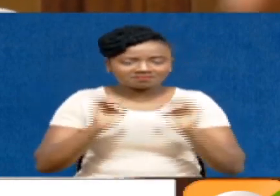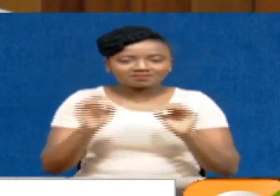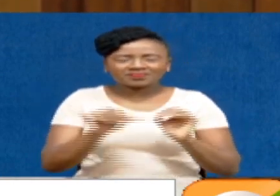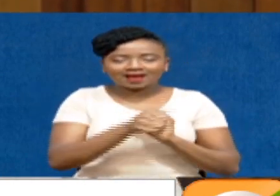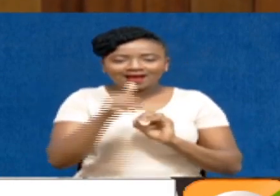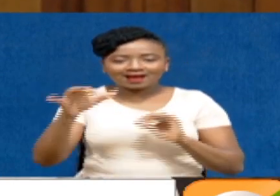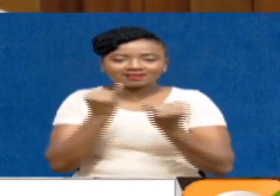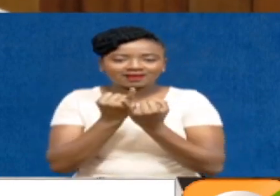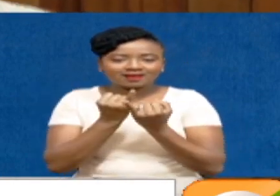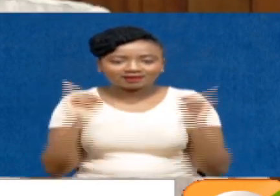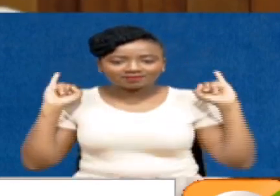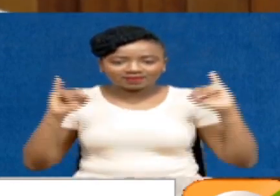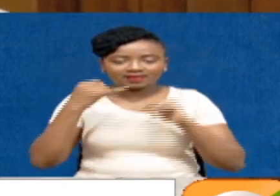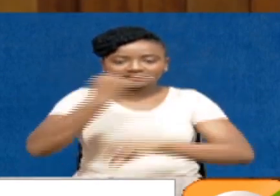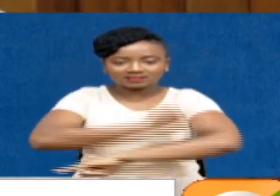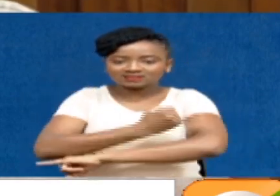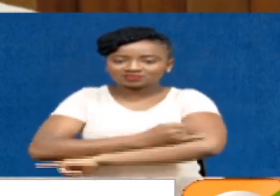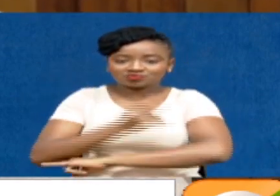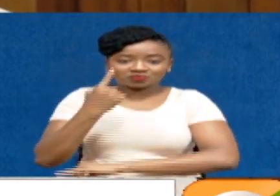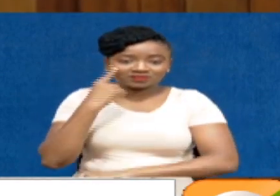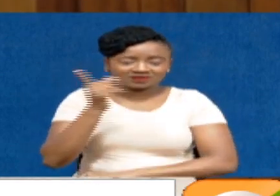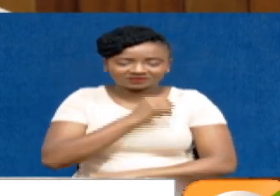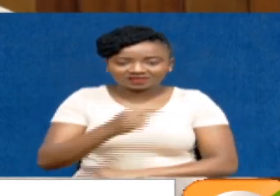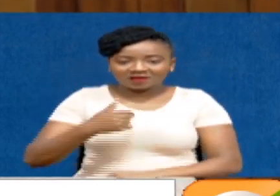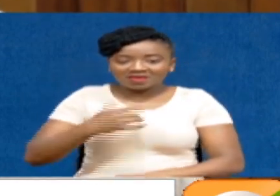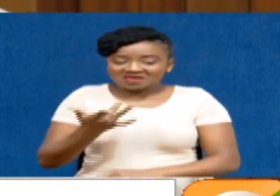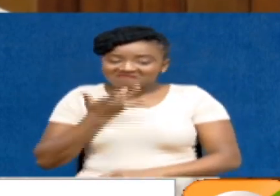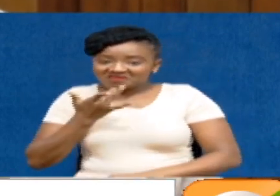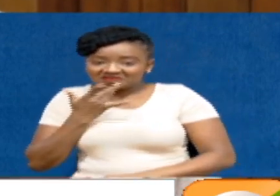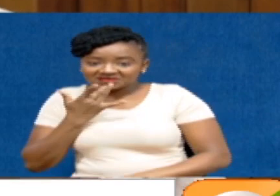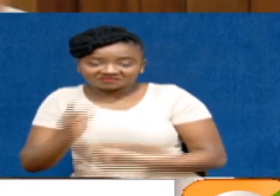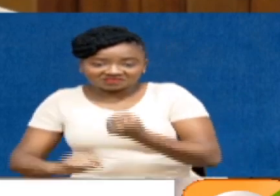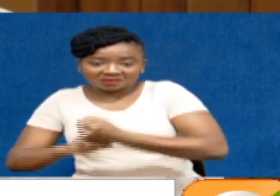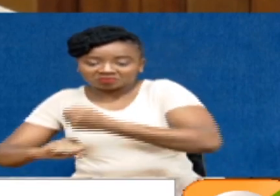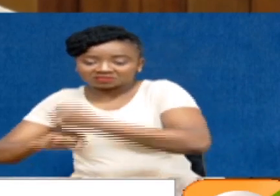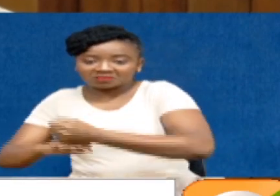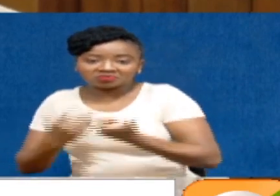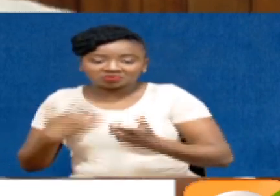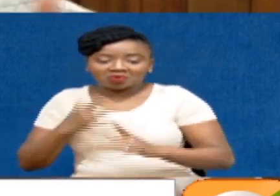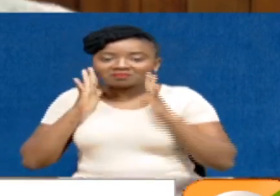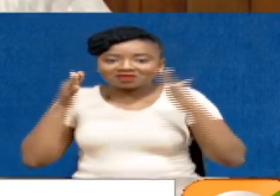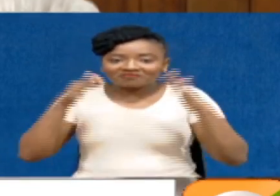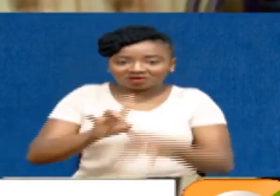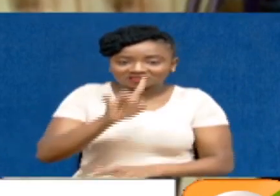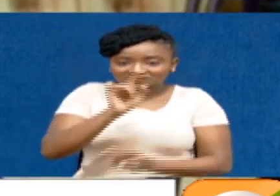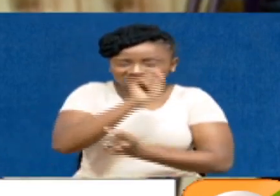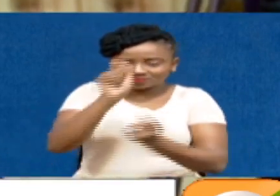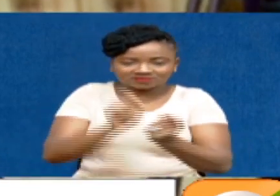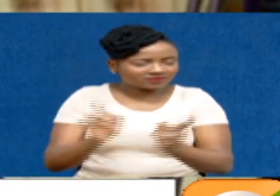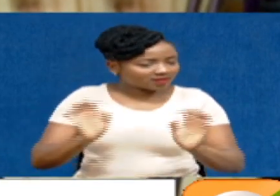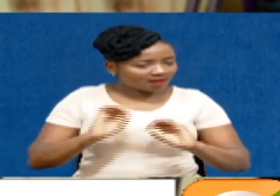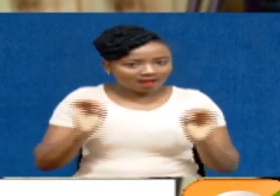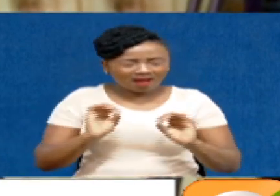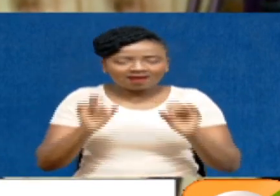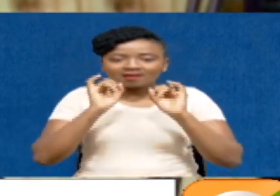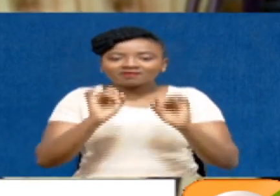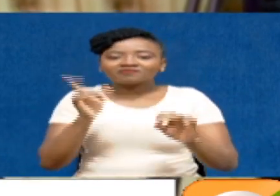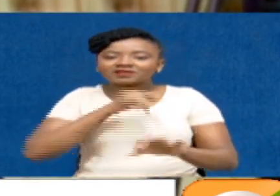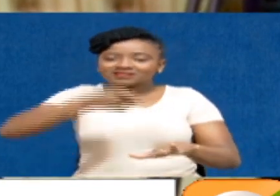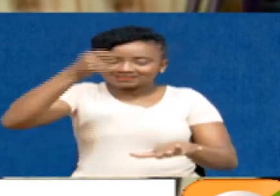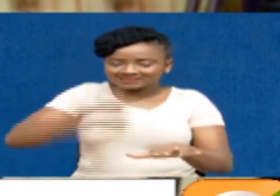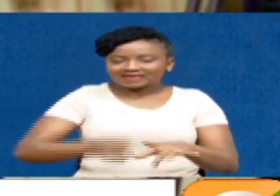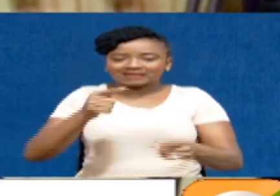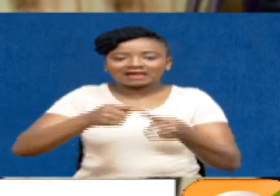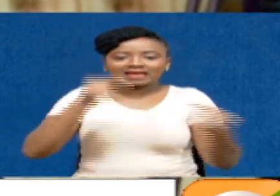who, as you have seen, you cannot say that I am biased or I am objecting to them when they rule already against me. They have